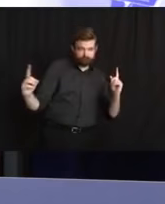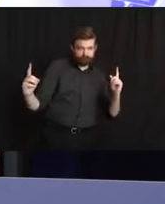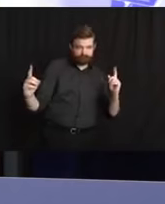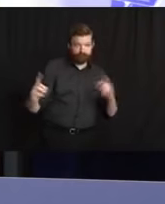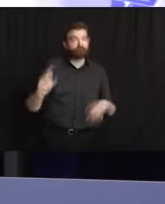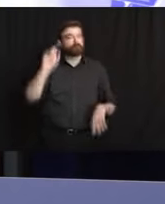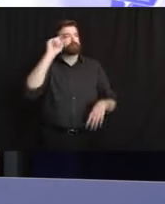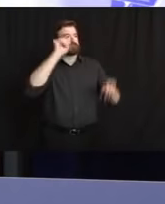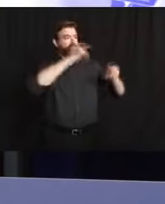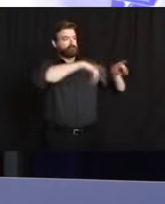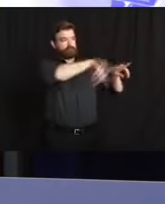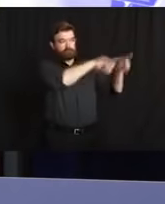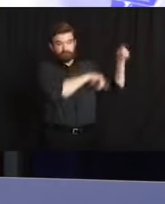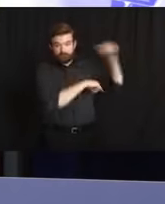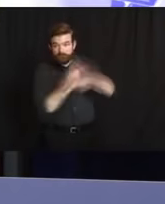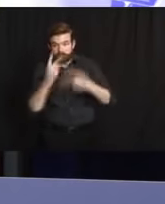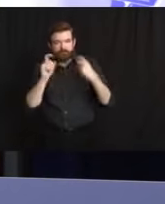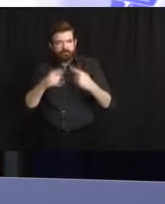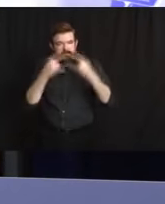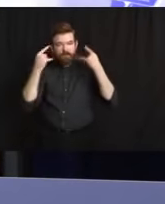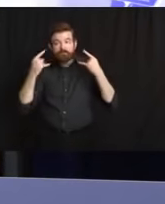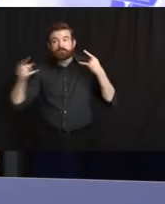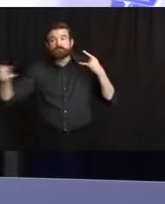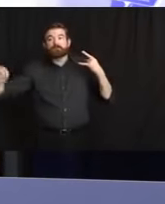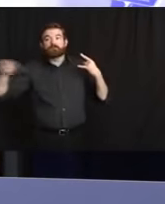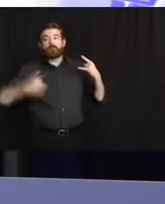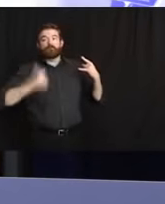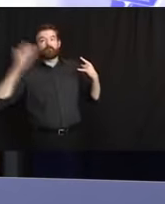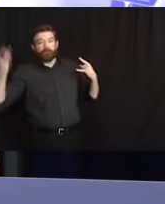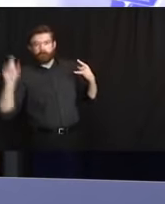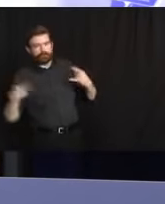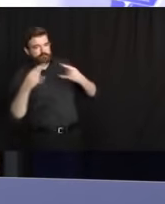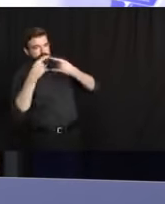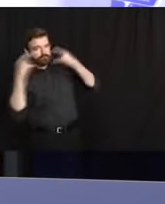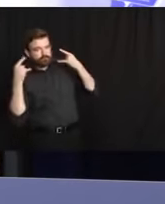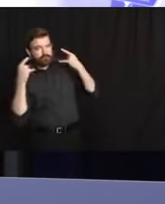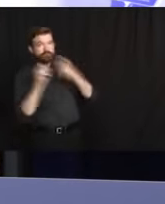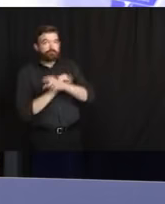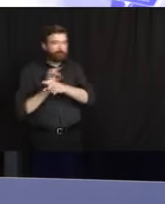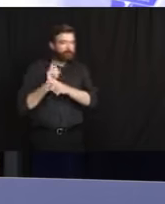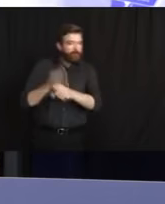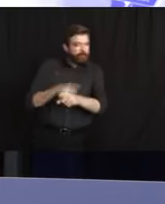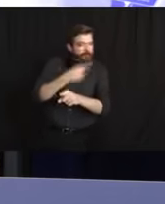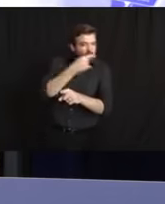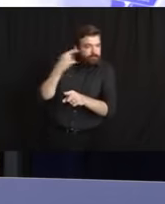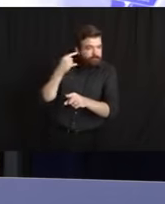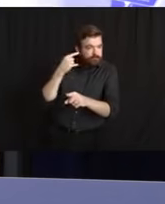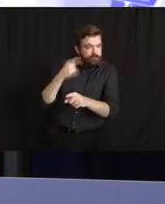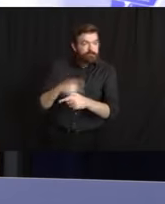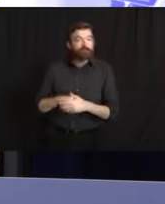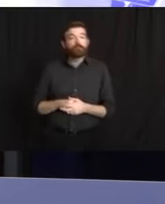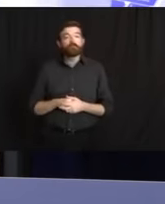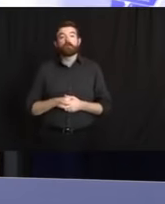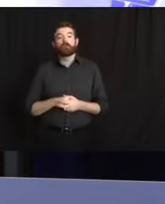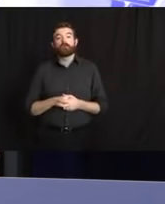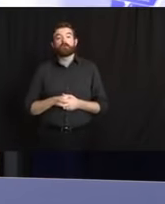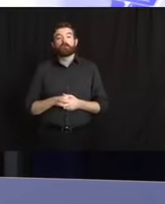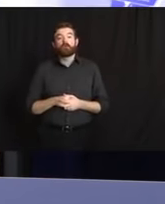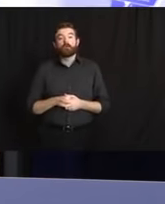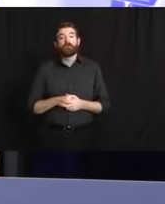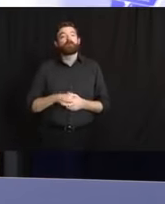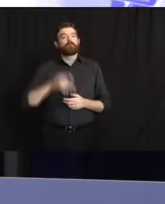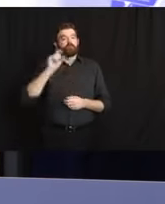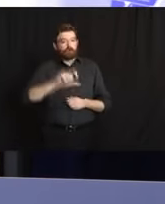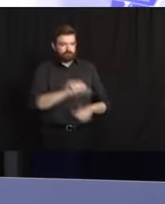be established for visitors to be screened that maintains social distancing and infection control standards. If the